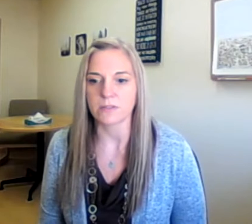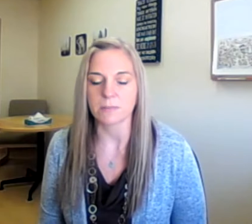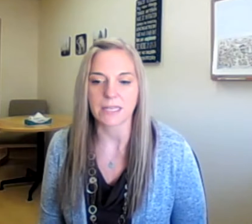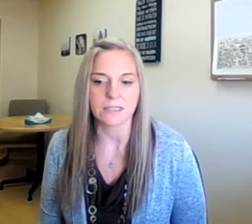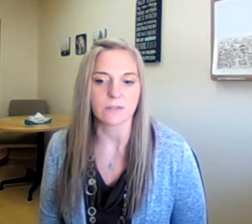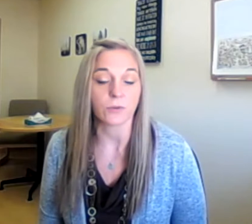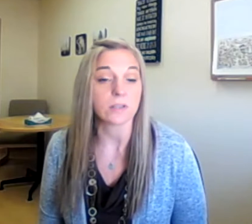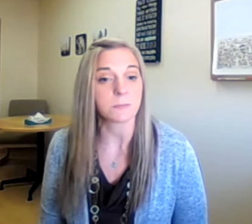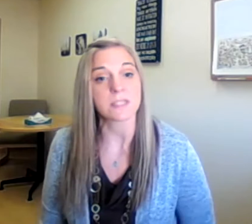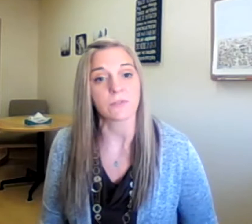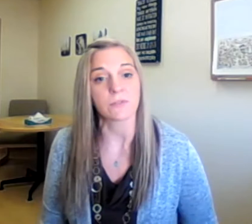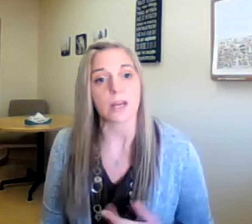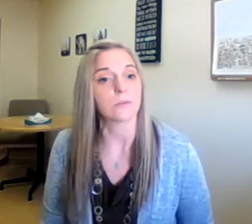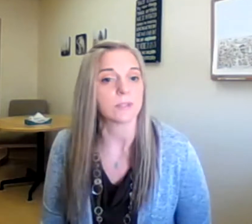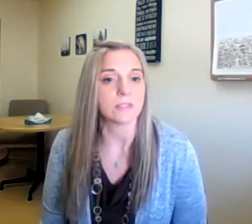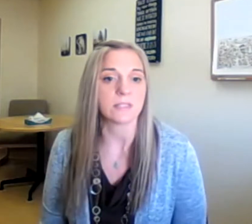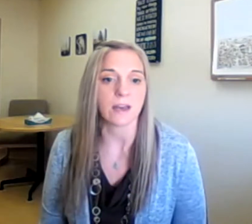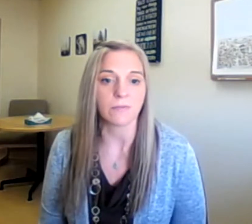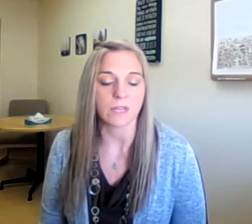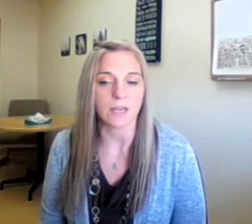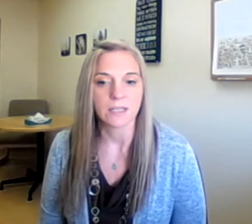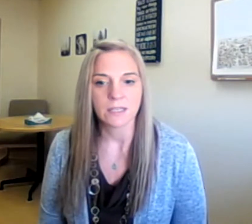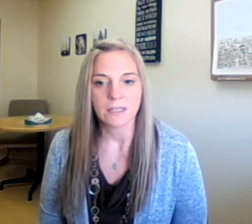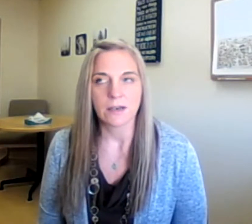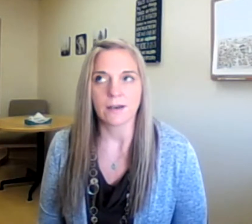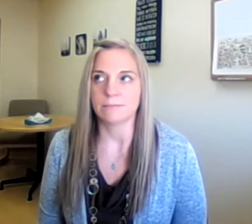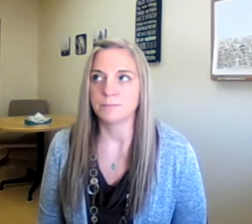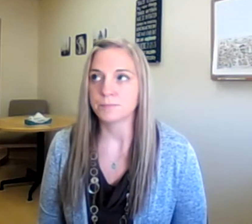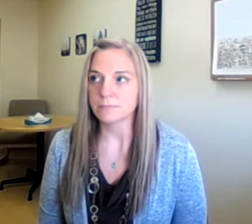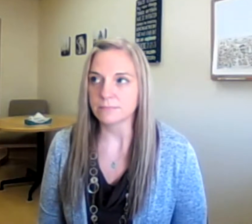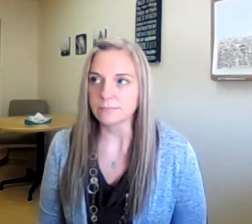come up with some ideas for a specific child with DCF that